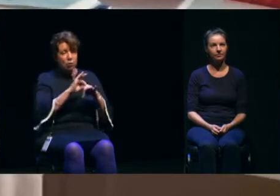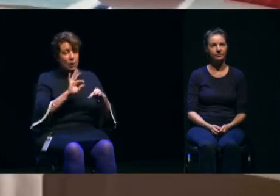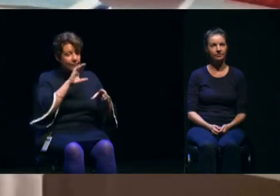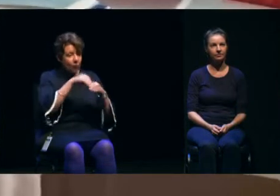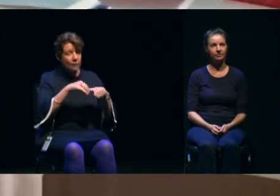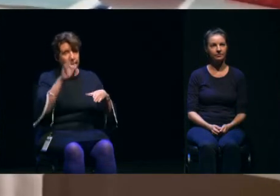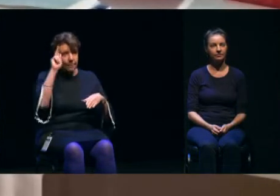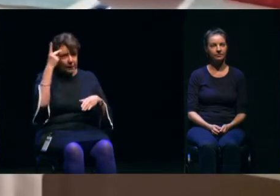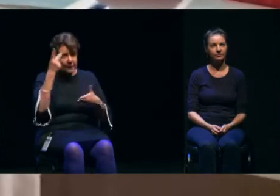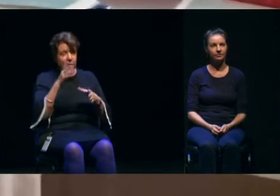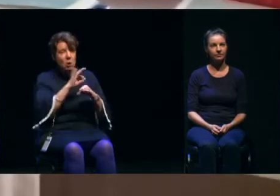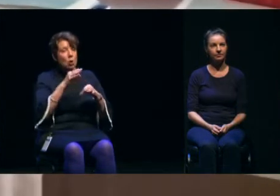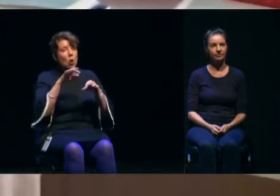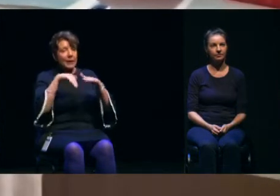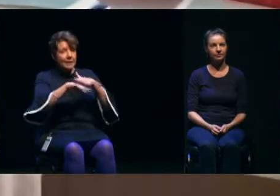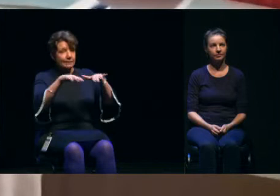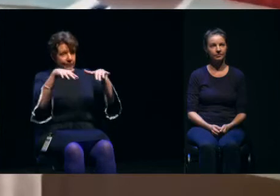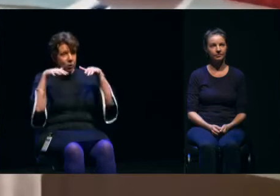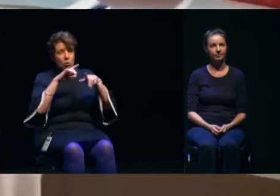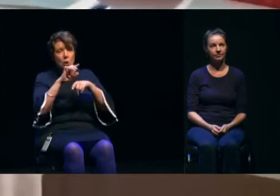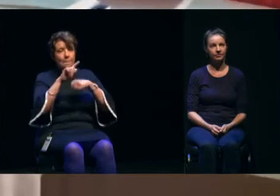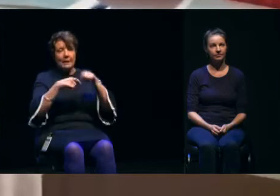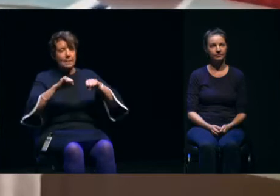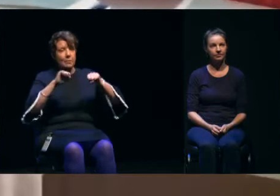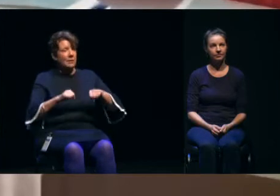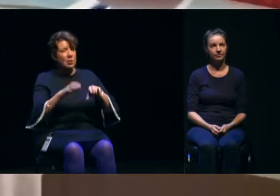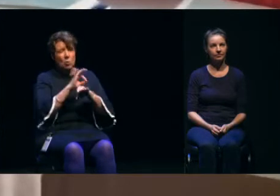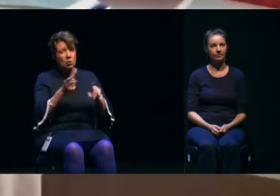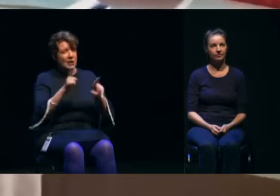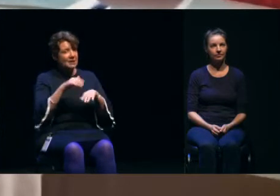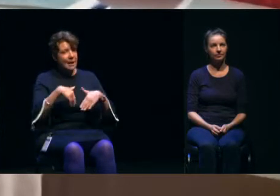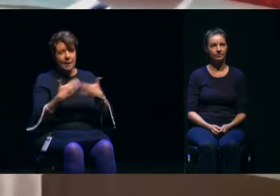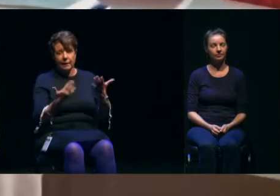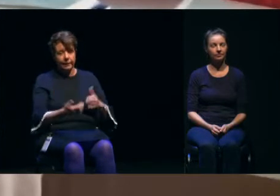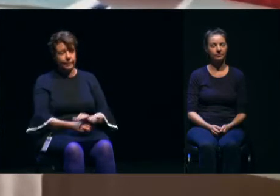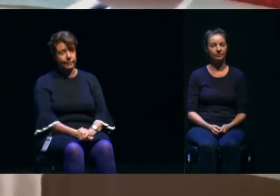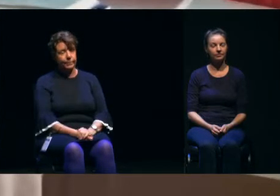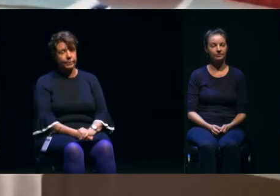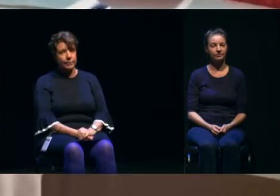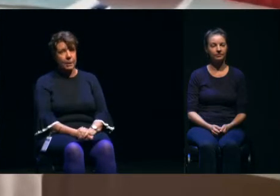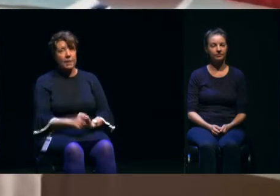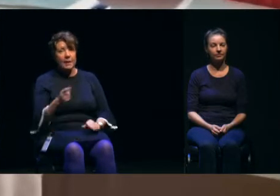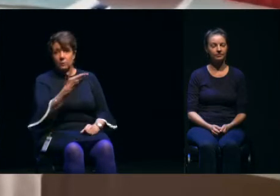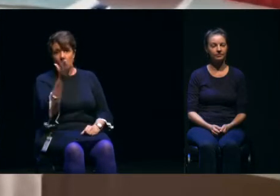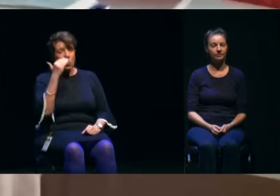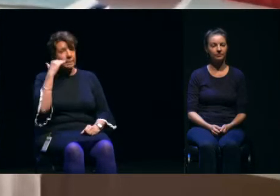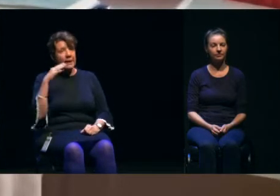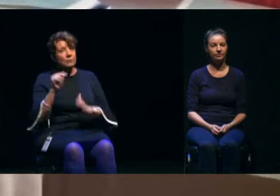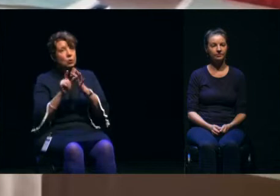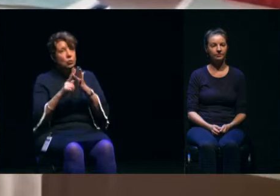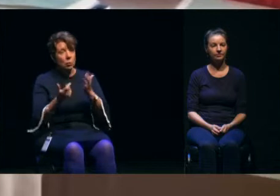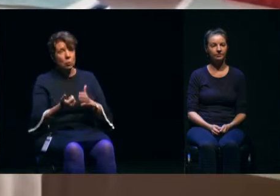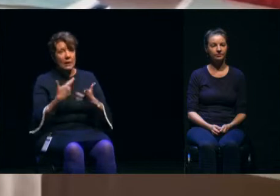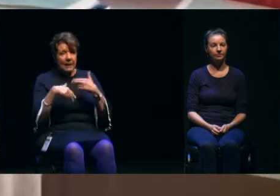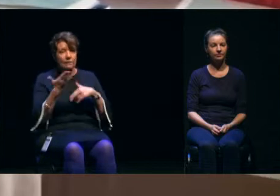and you are not in Congress and you don't become the president, you will not change anything. And that is what women have to do. I mean, if